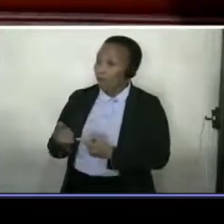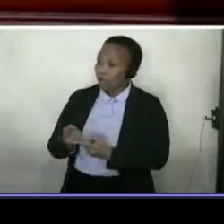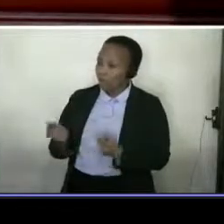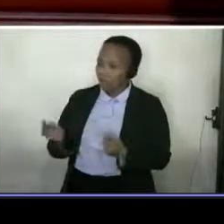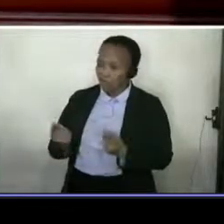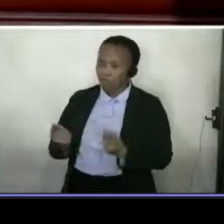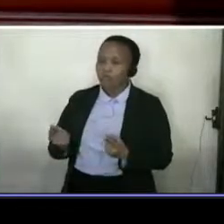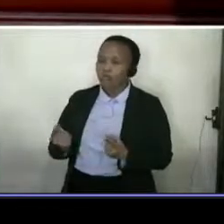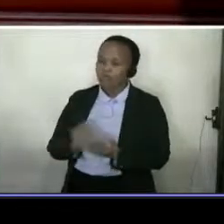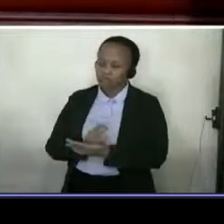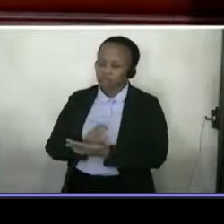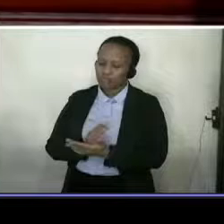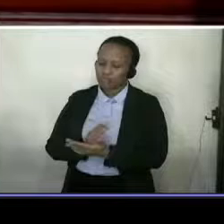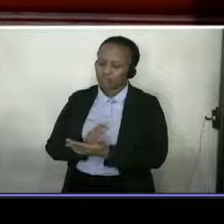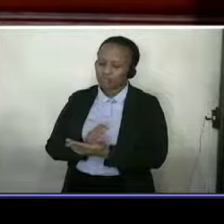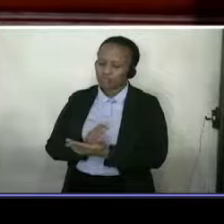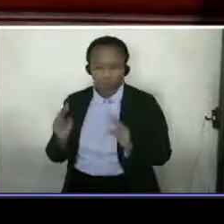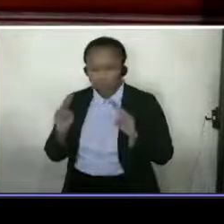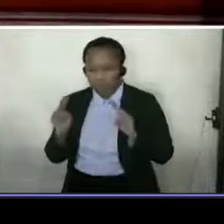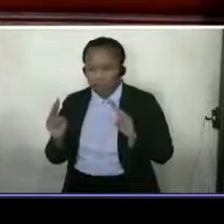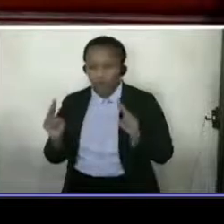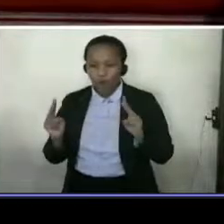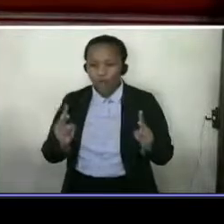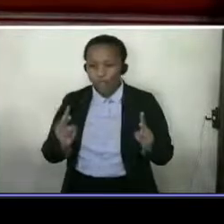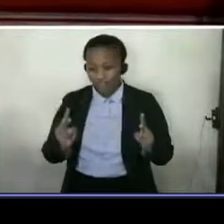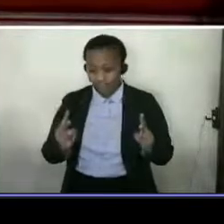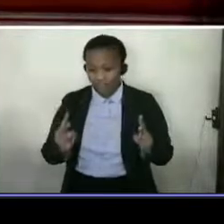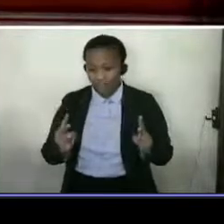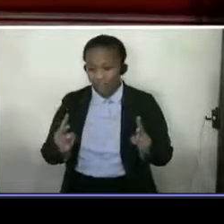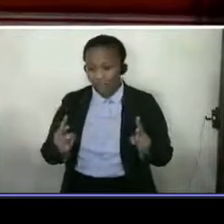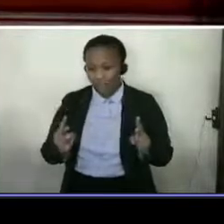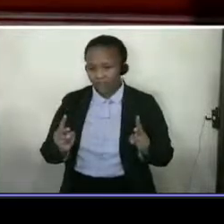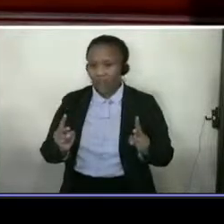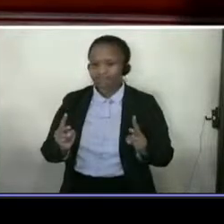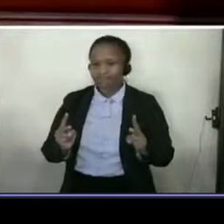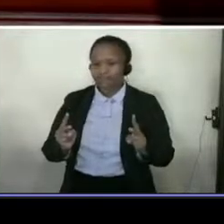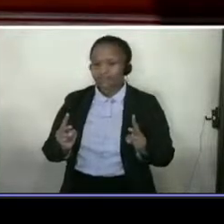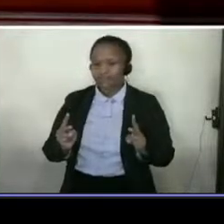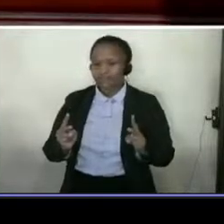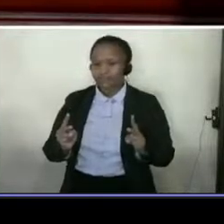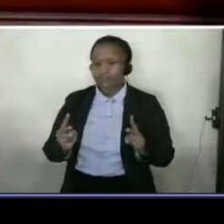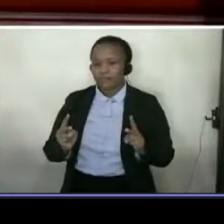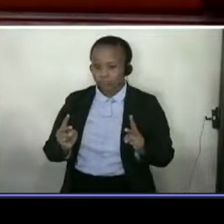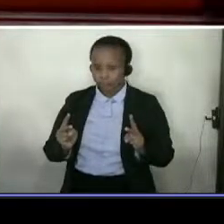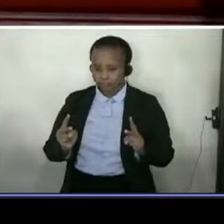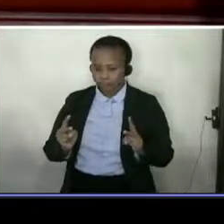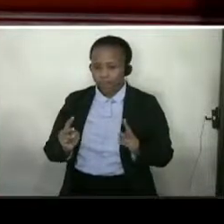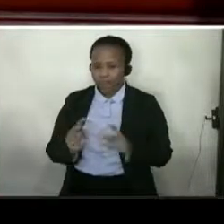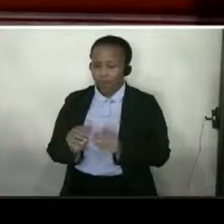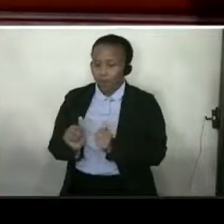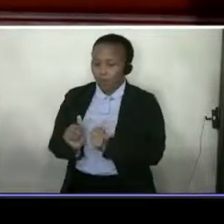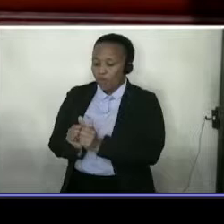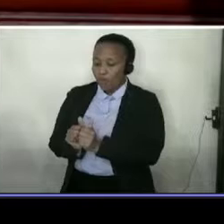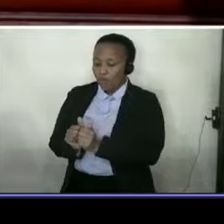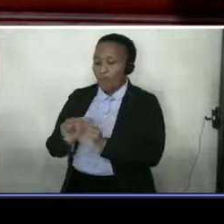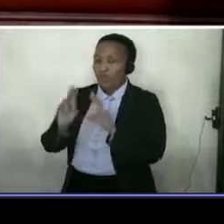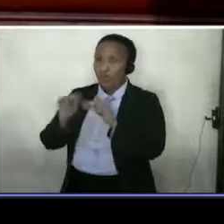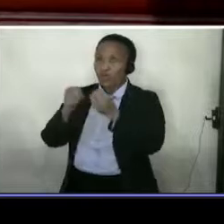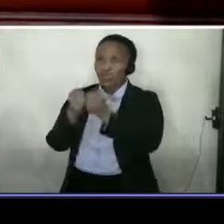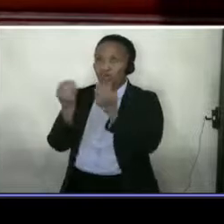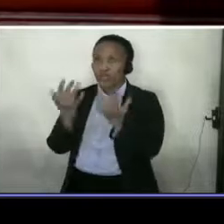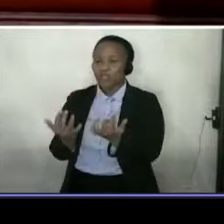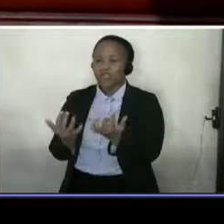of us who are doing oversight, coupled with the decision of the National Treasury